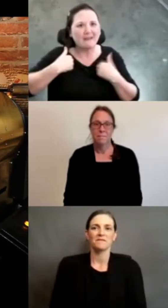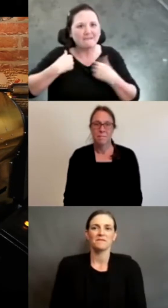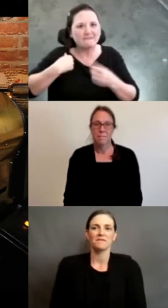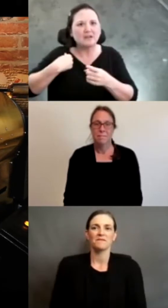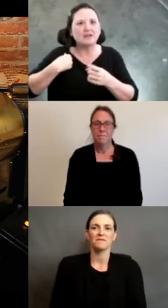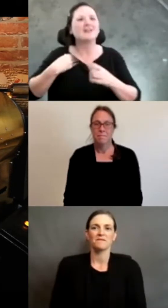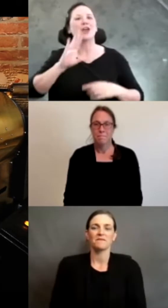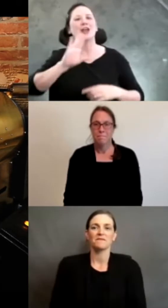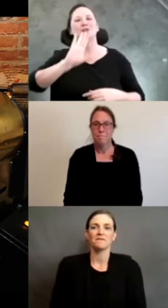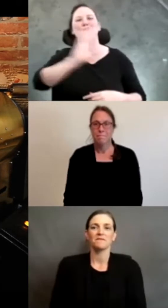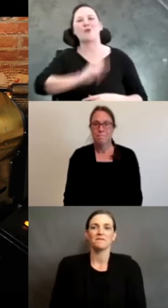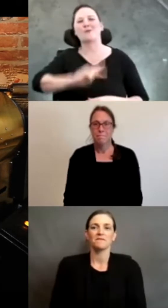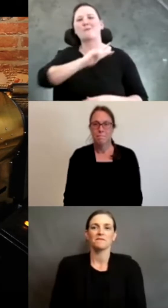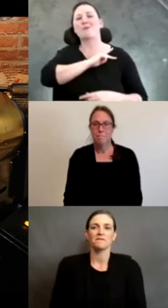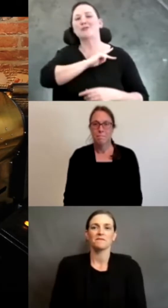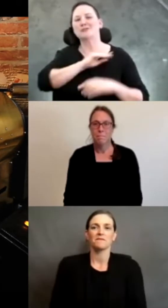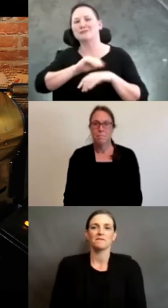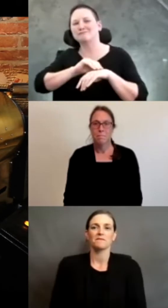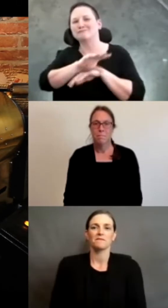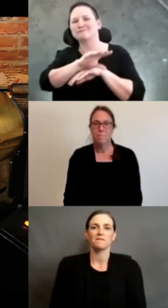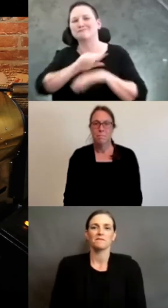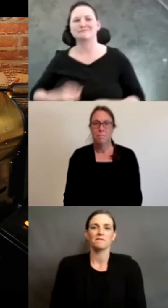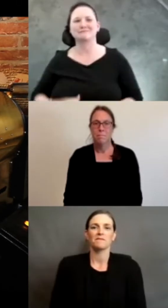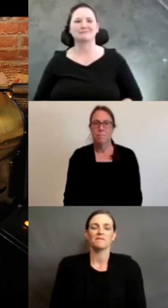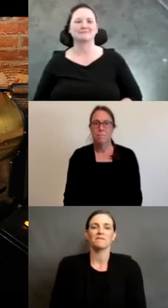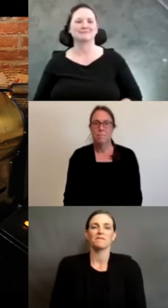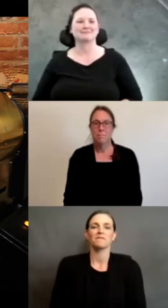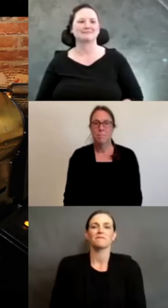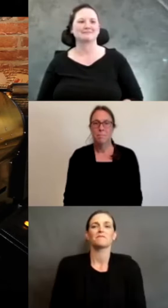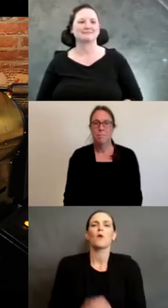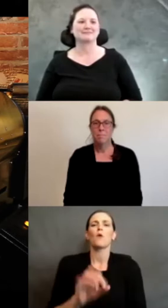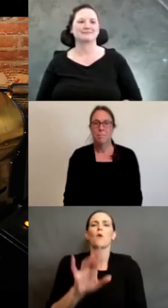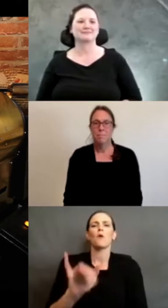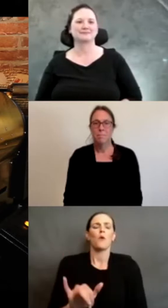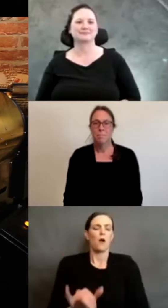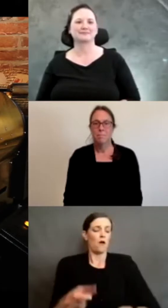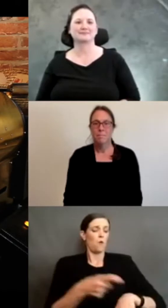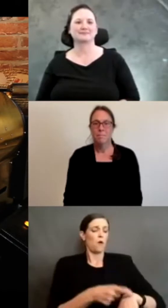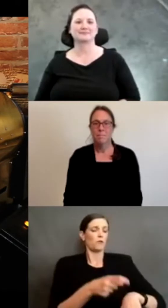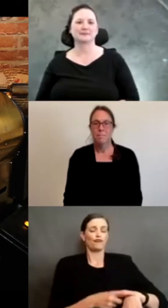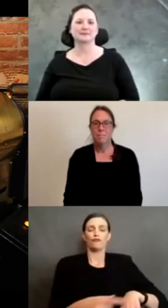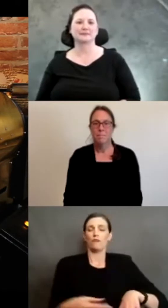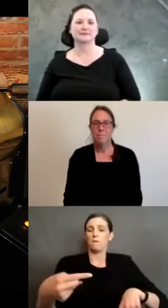difference. Corey swipes his smartwatch over the pay station.